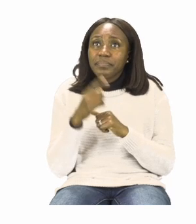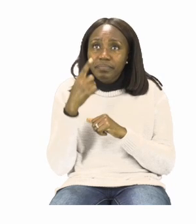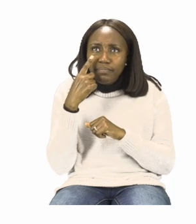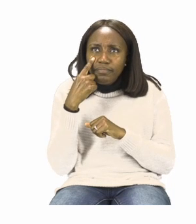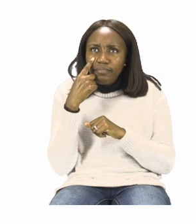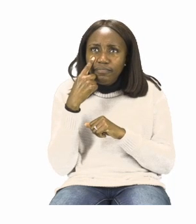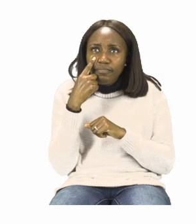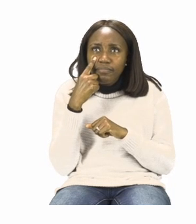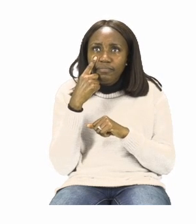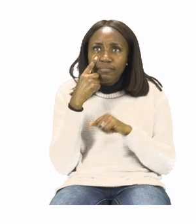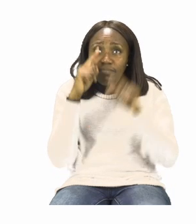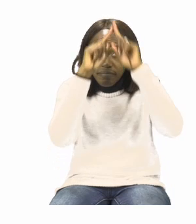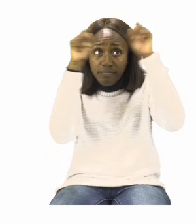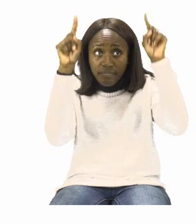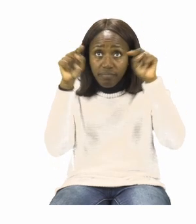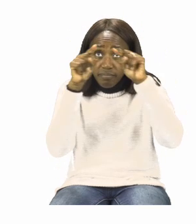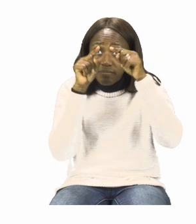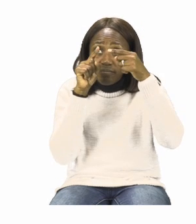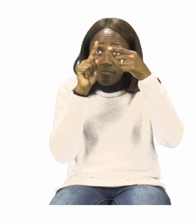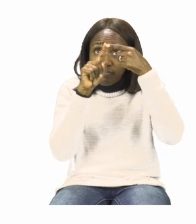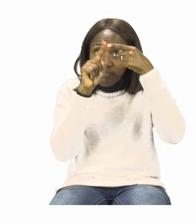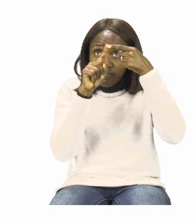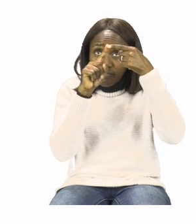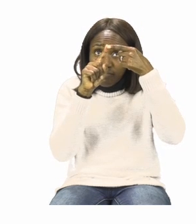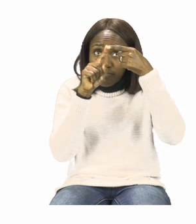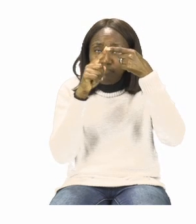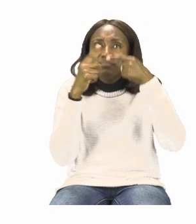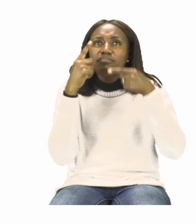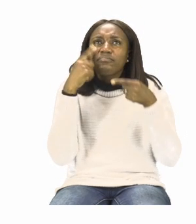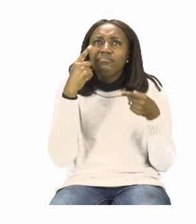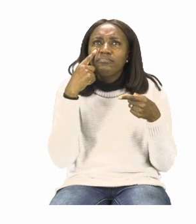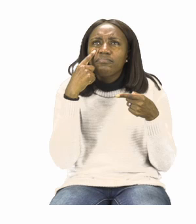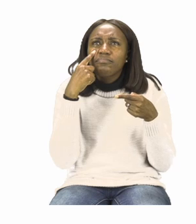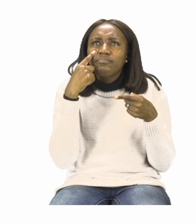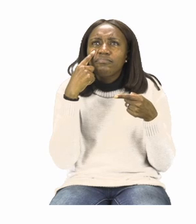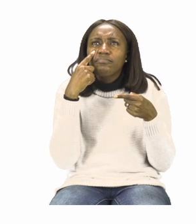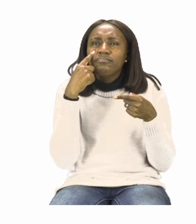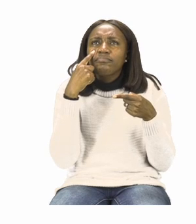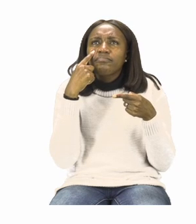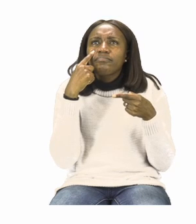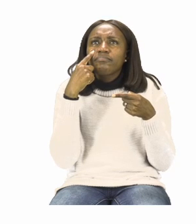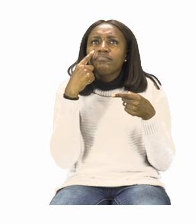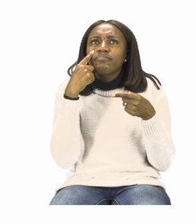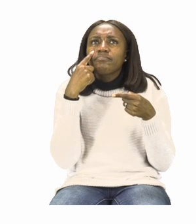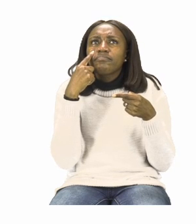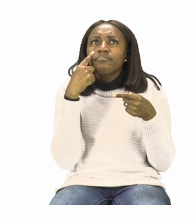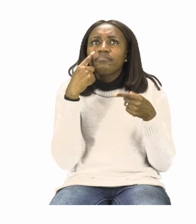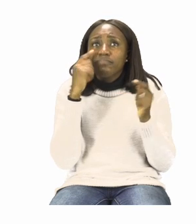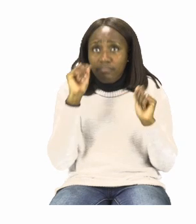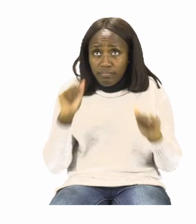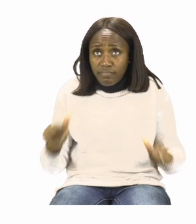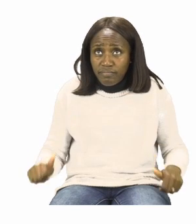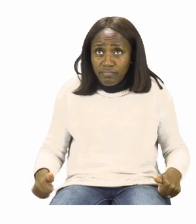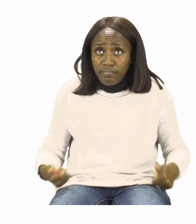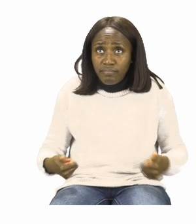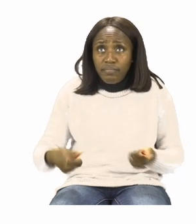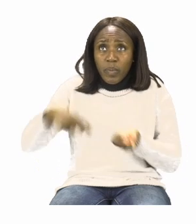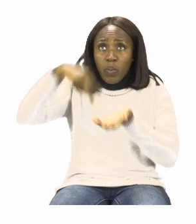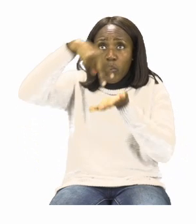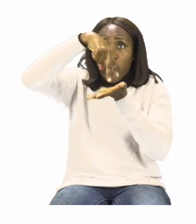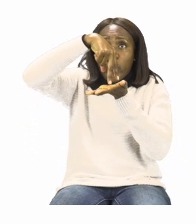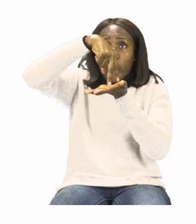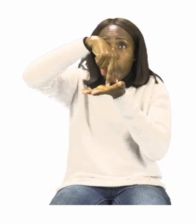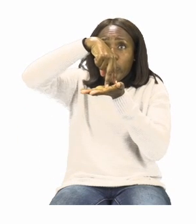carefully at the picture, you will see that in the first picture, The boy is